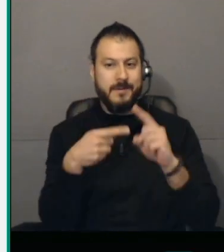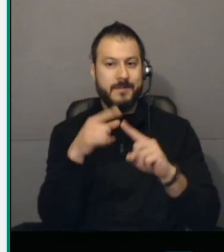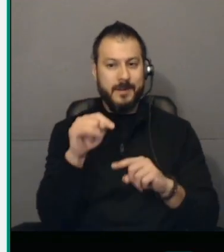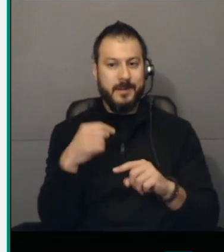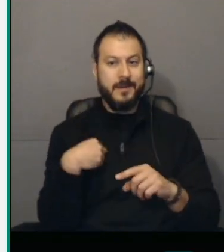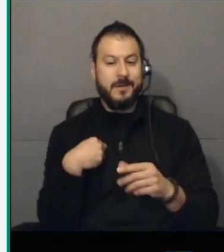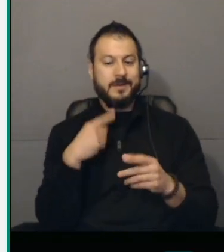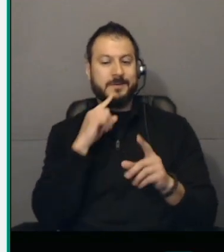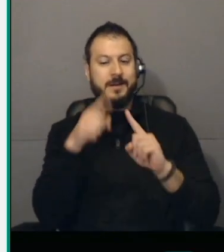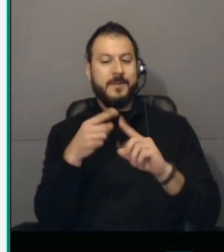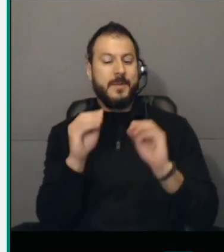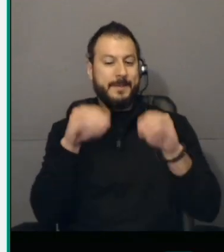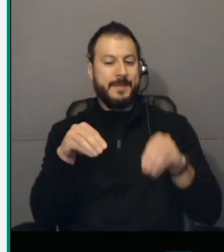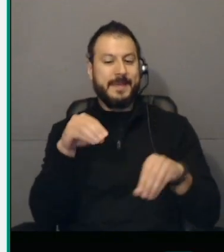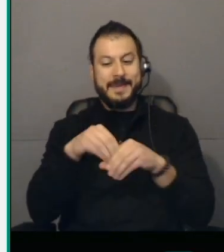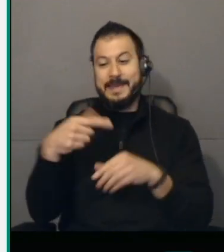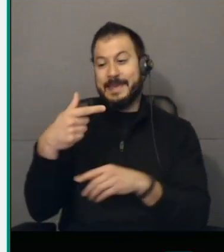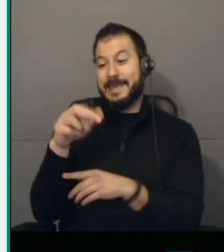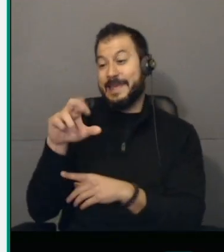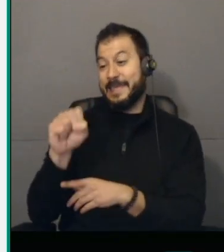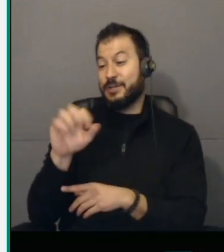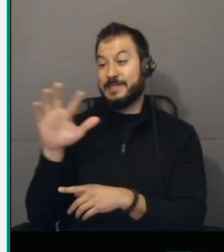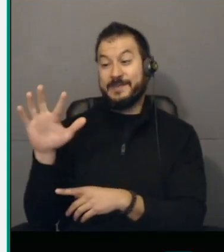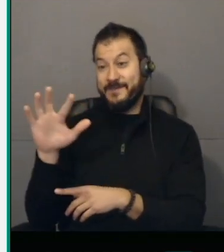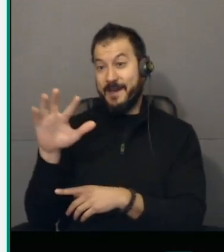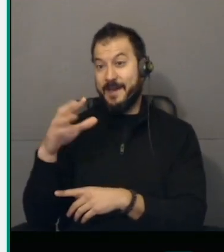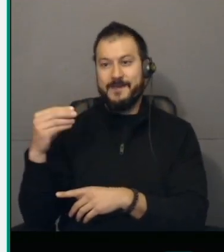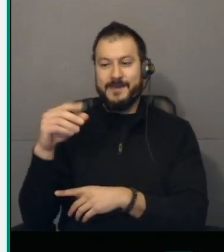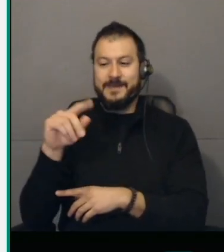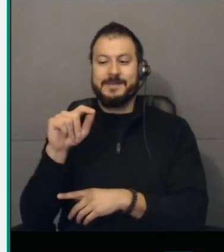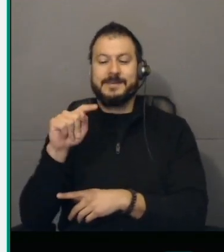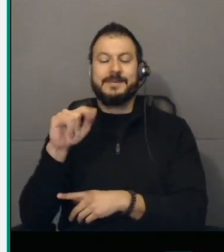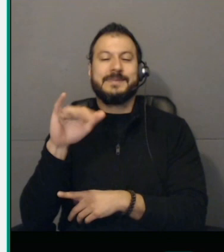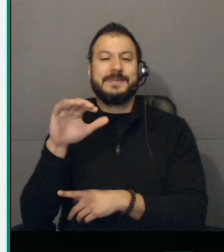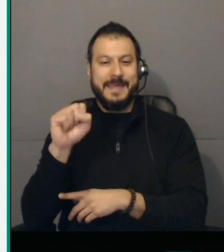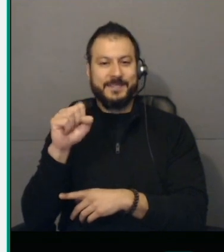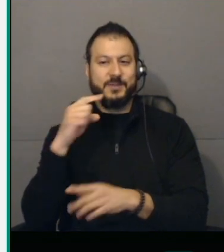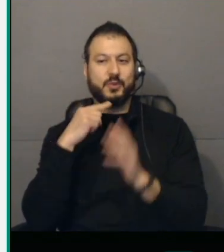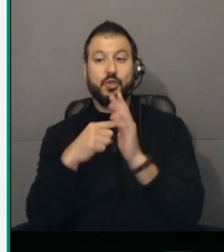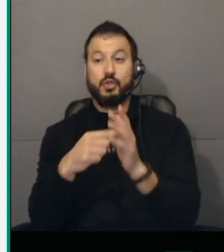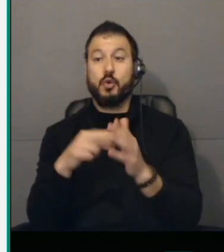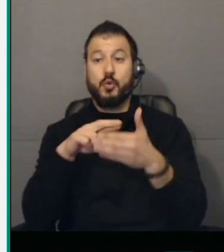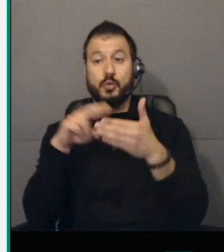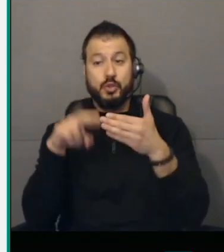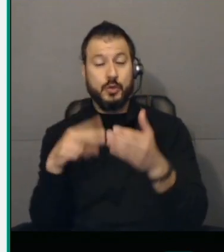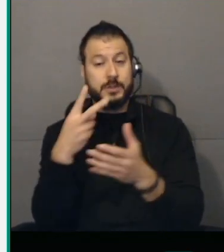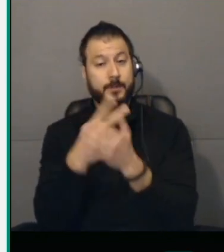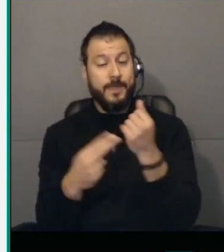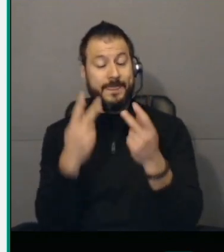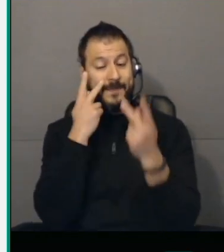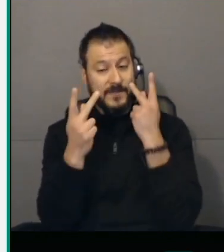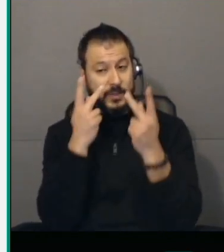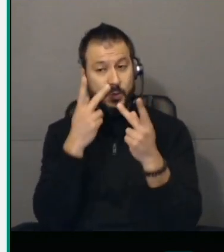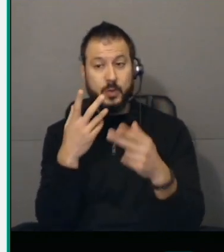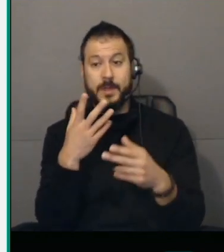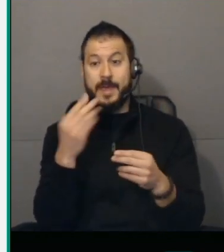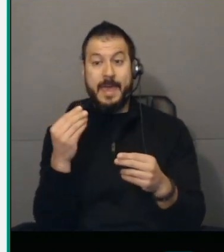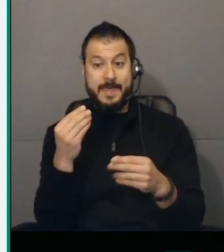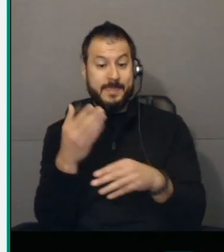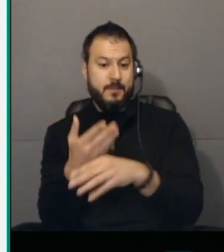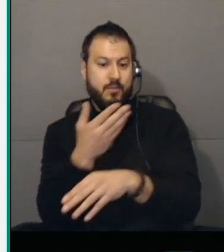our implementation in Gears 5 and Tactics. We'll show some of the results on both the visuals and the performance